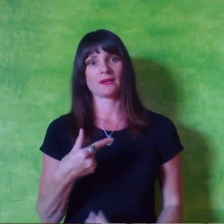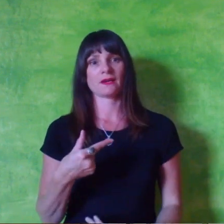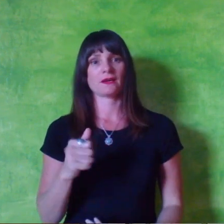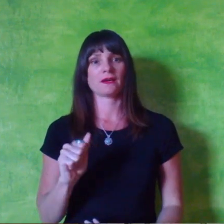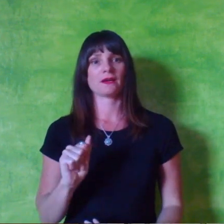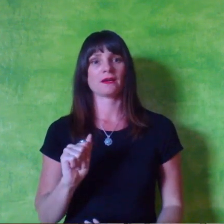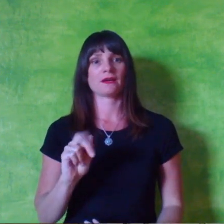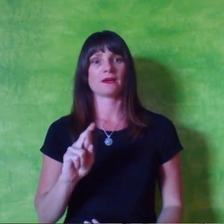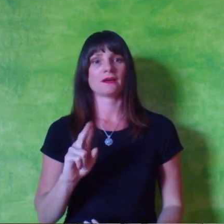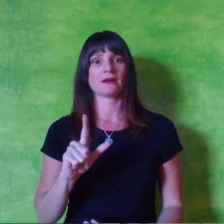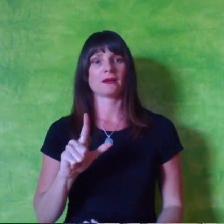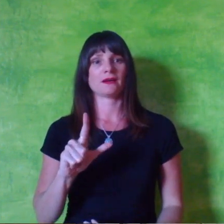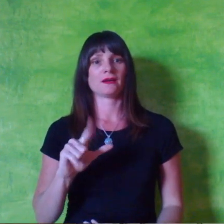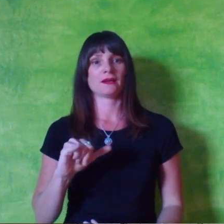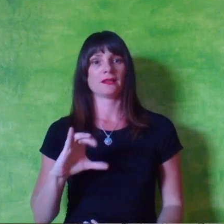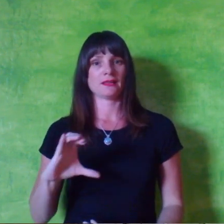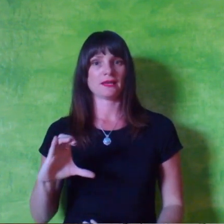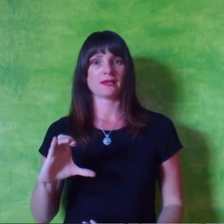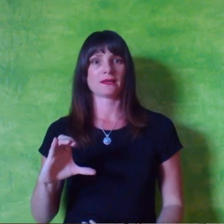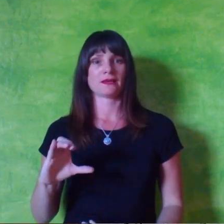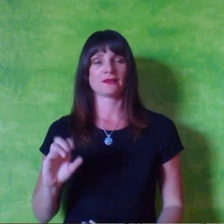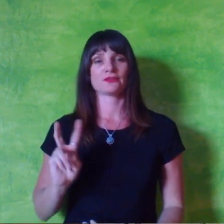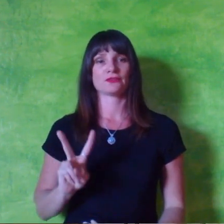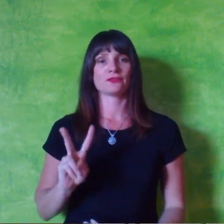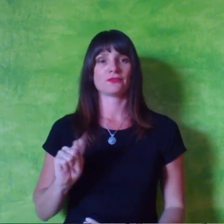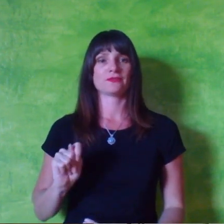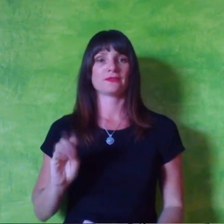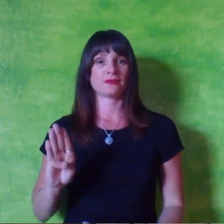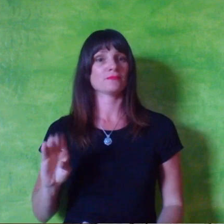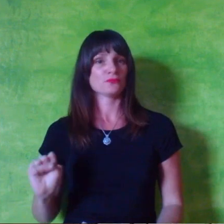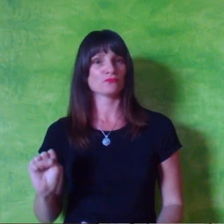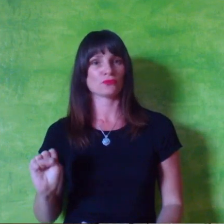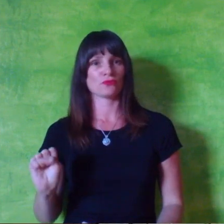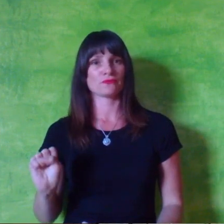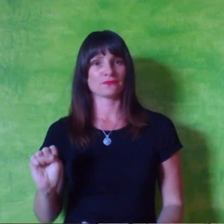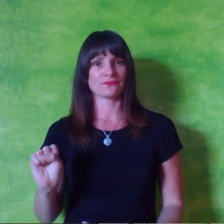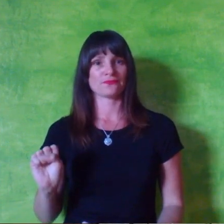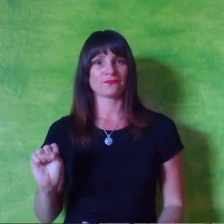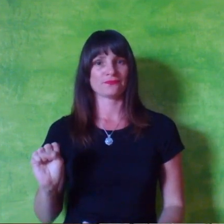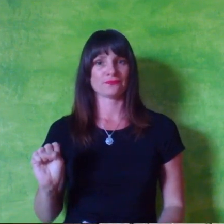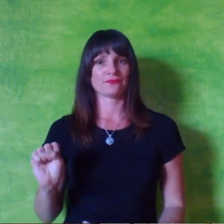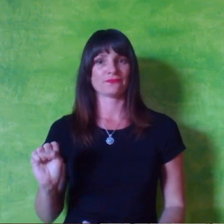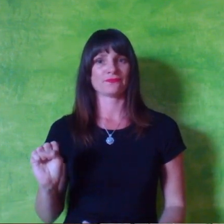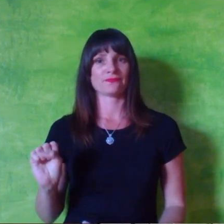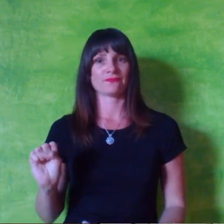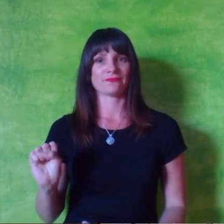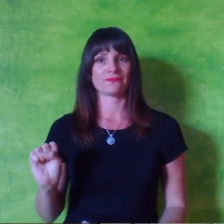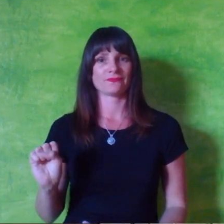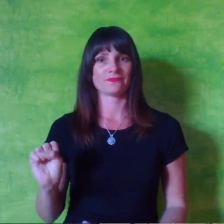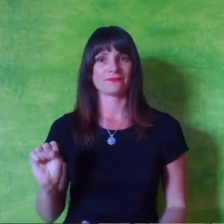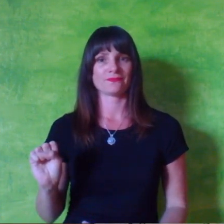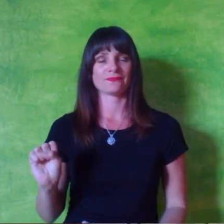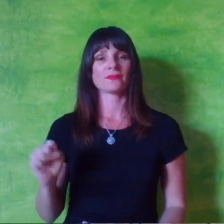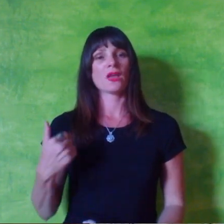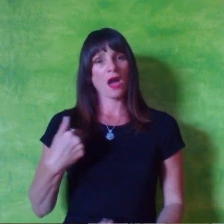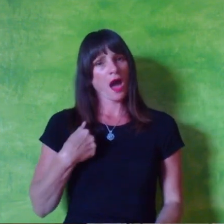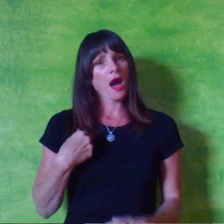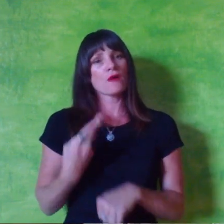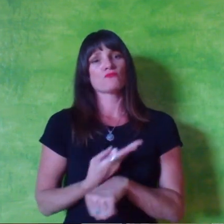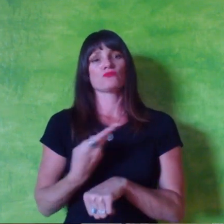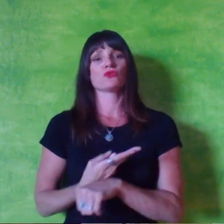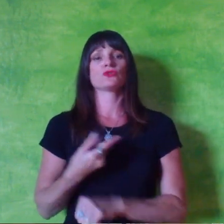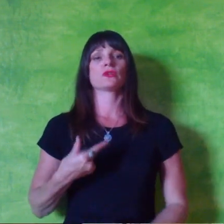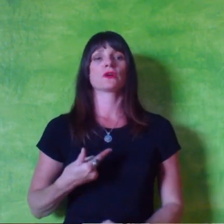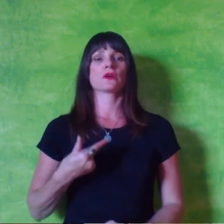maybe 2 tablespoons. I'm using granulated garlic here, but you